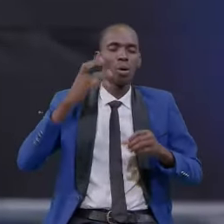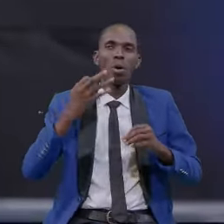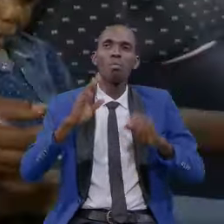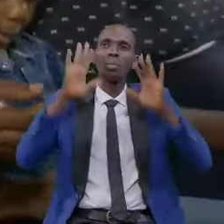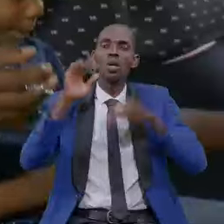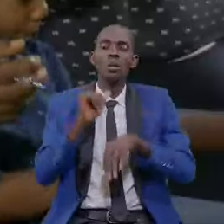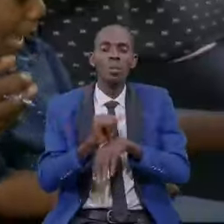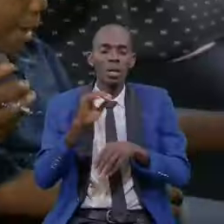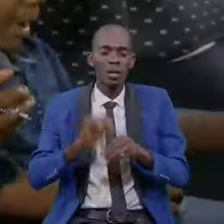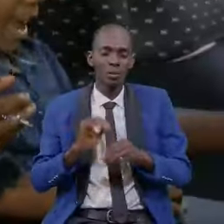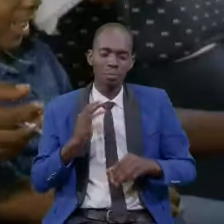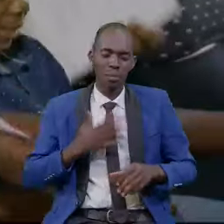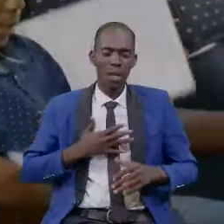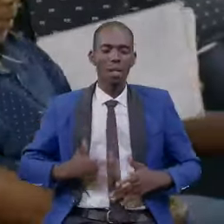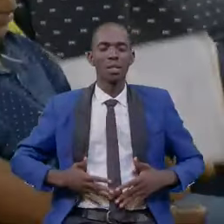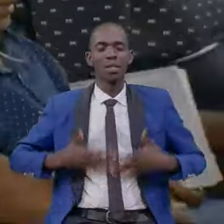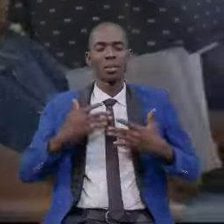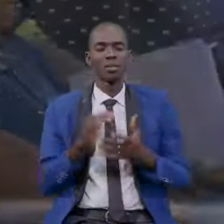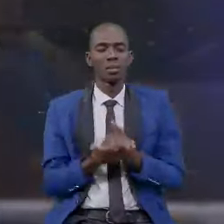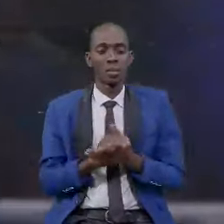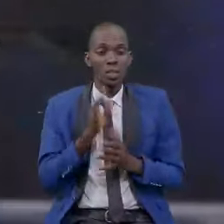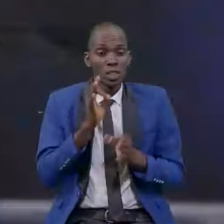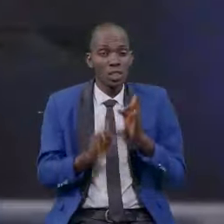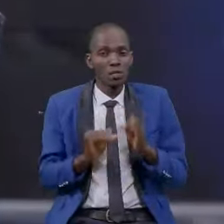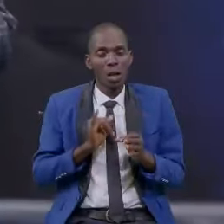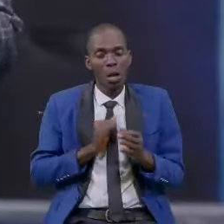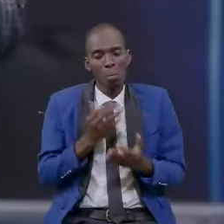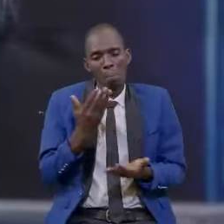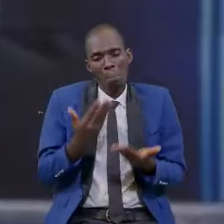Amen. If I may but touch his clothes,